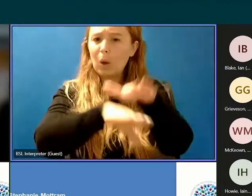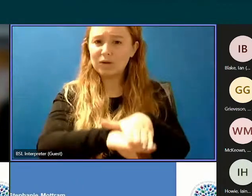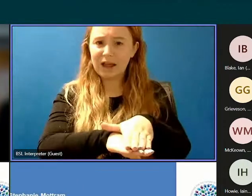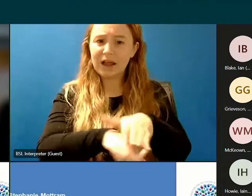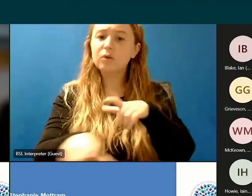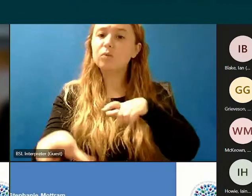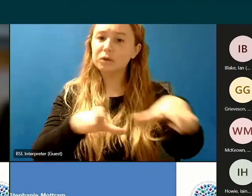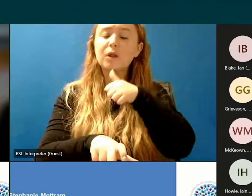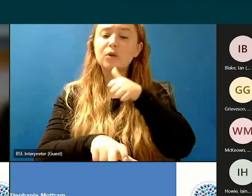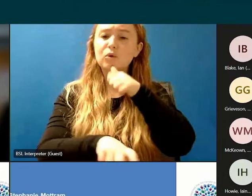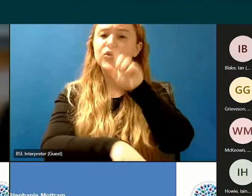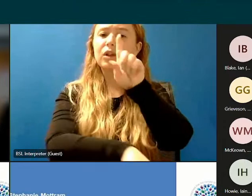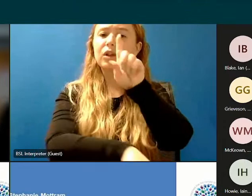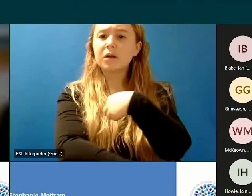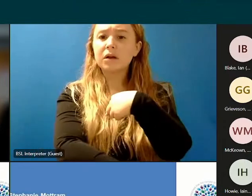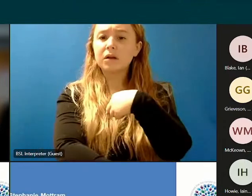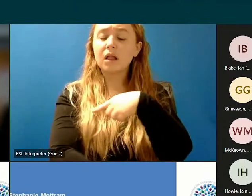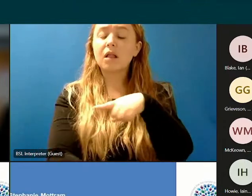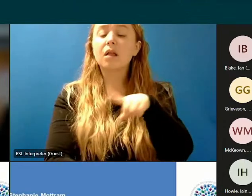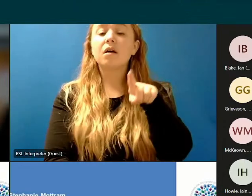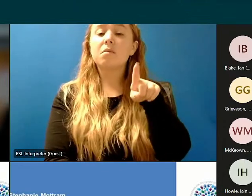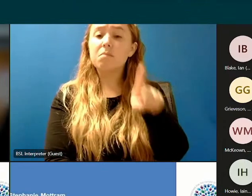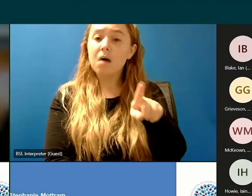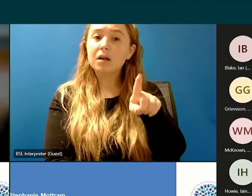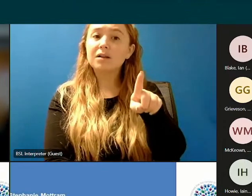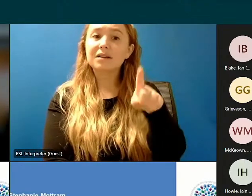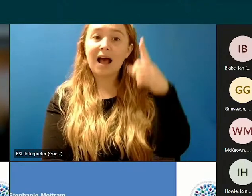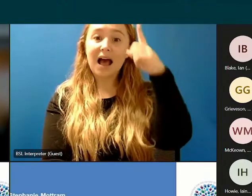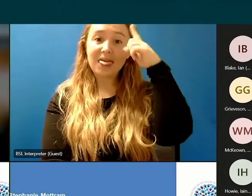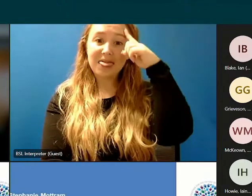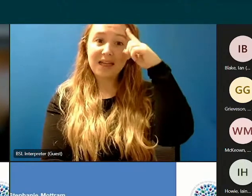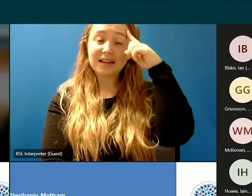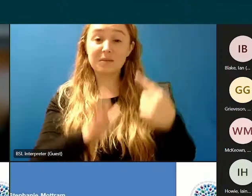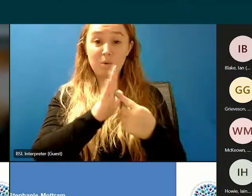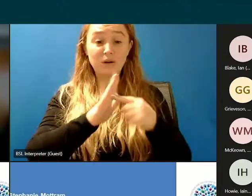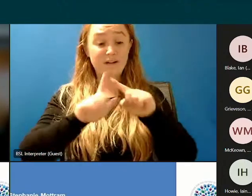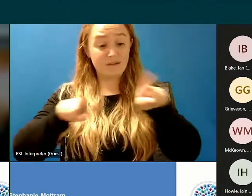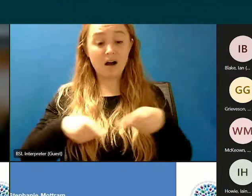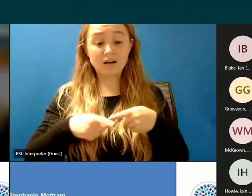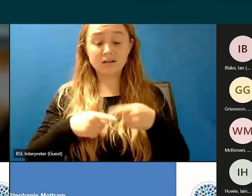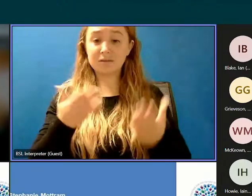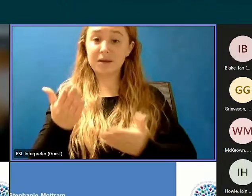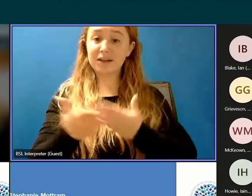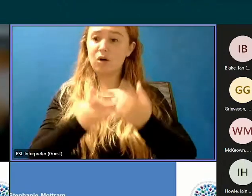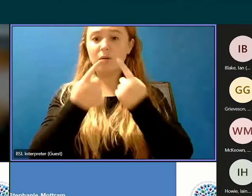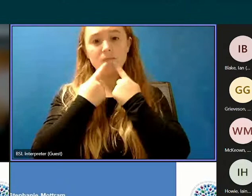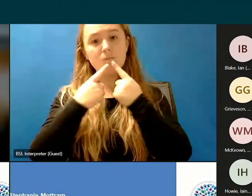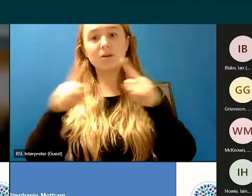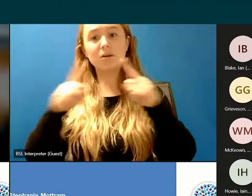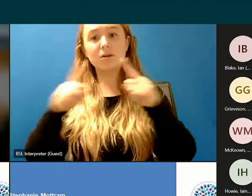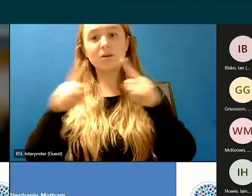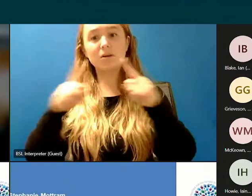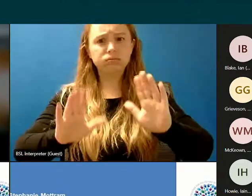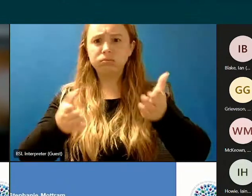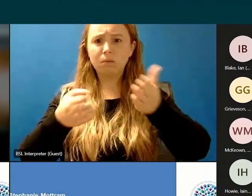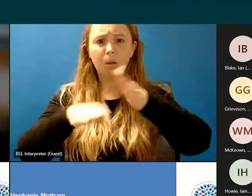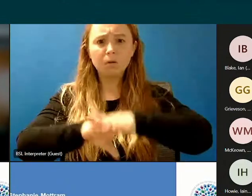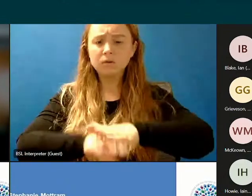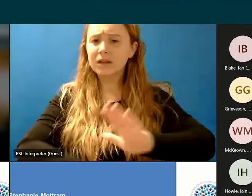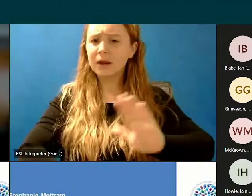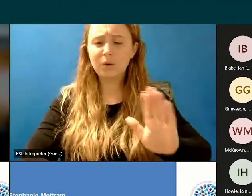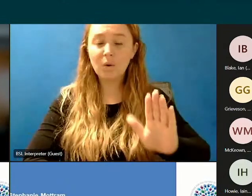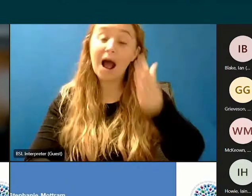And I really do think that it's incumbent upon us to make sure we get that message out there. I don't know how we do it, but I think there's